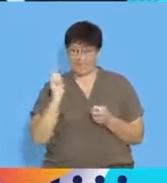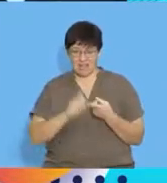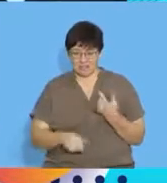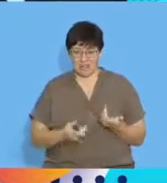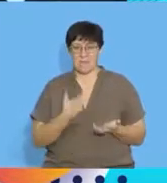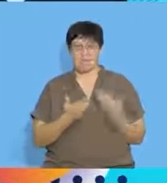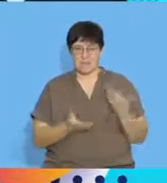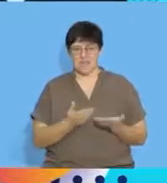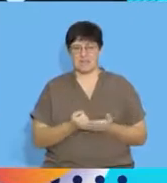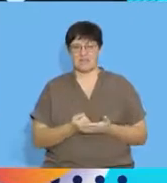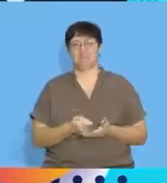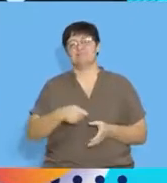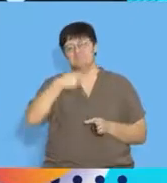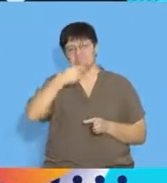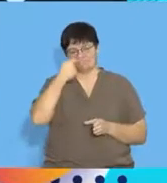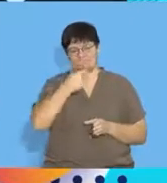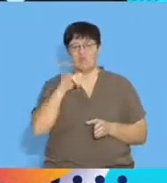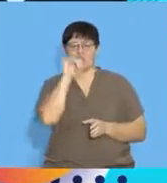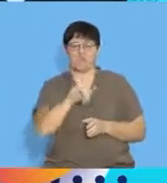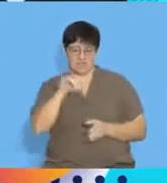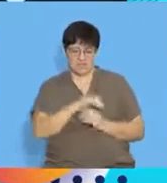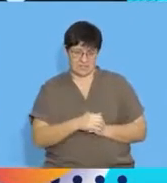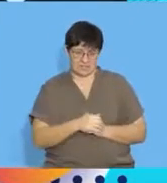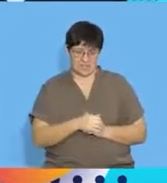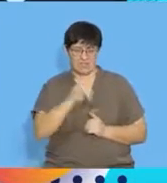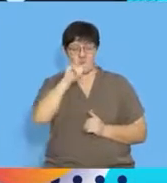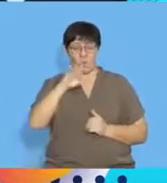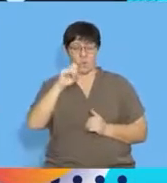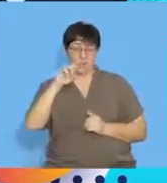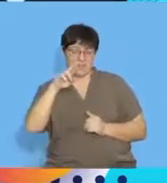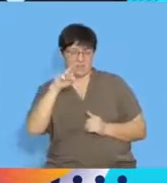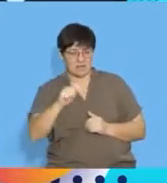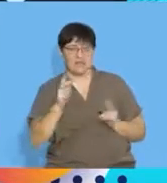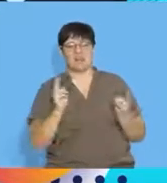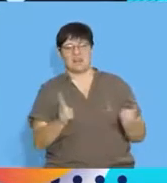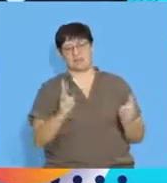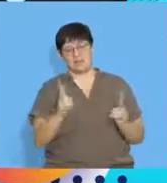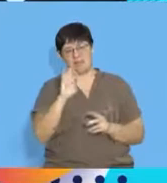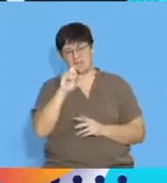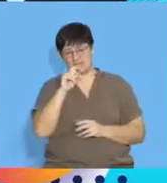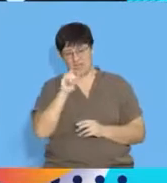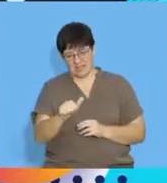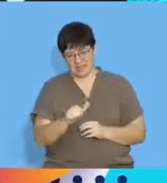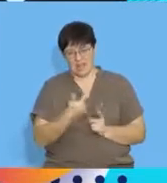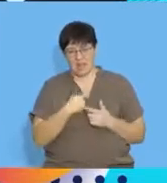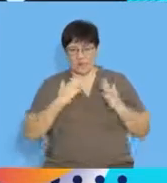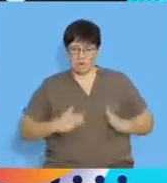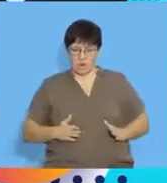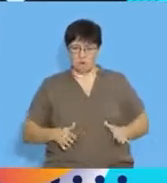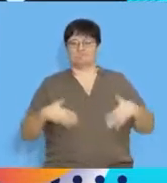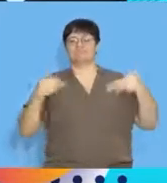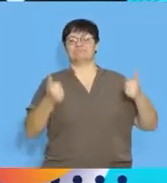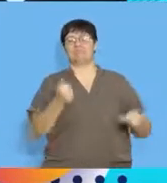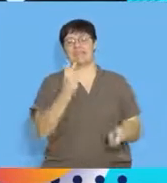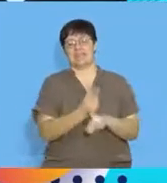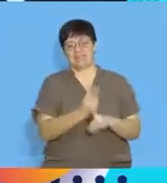to eat a lot of yogurt. Yogurt has got natural bacteria in it and it will get your body in tip-top